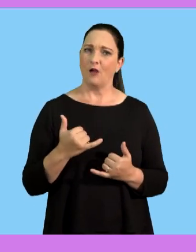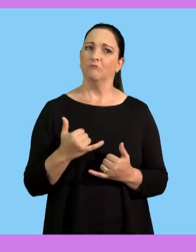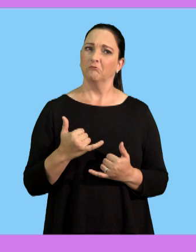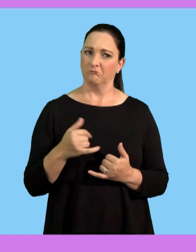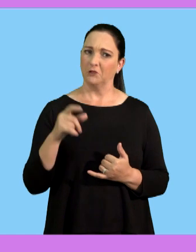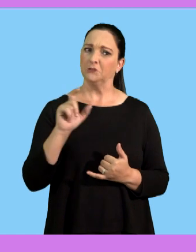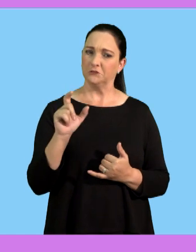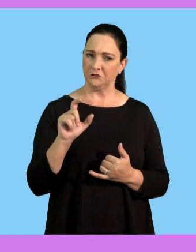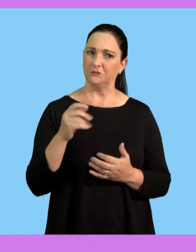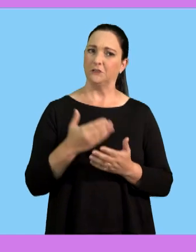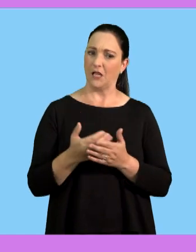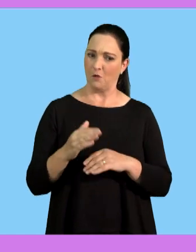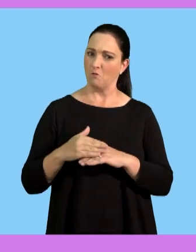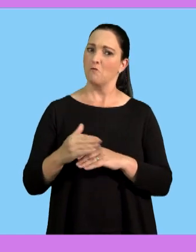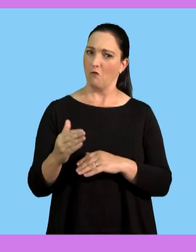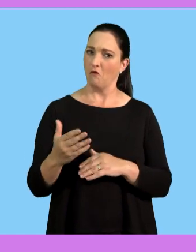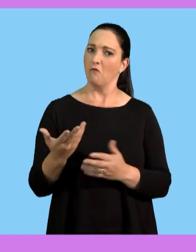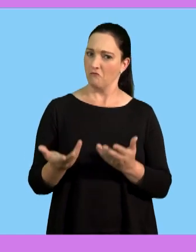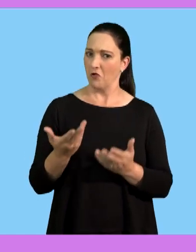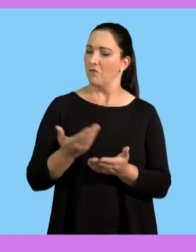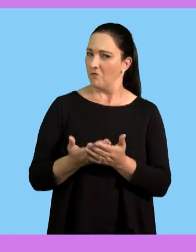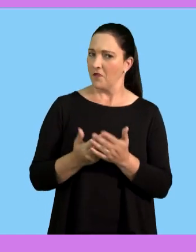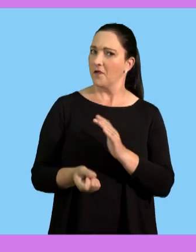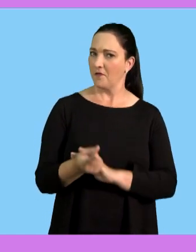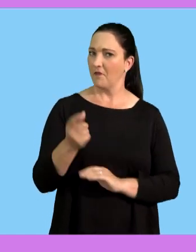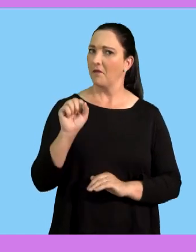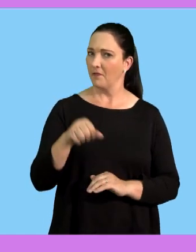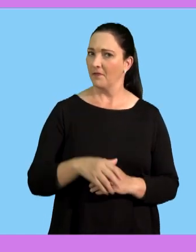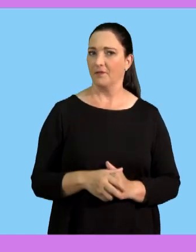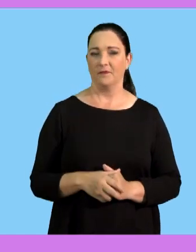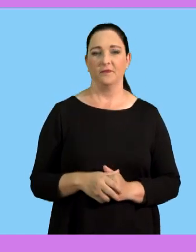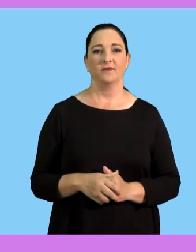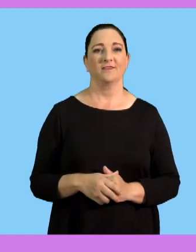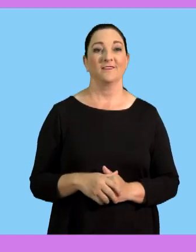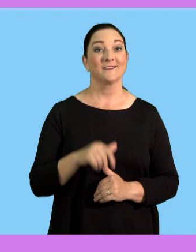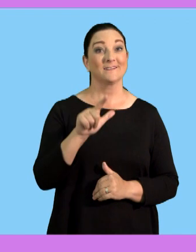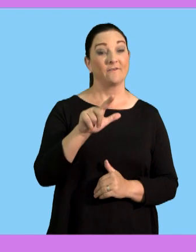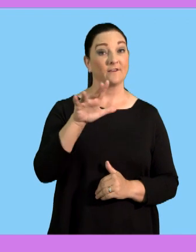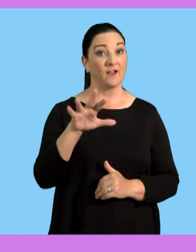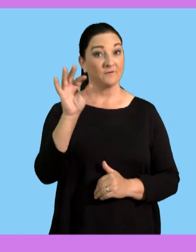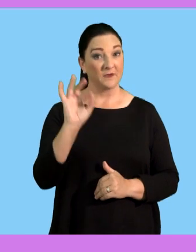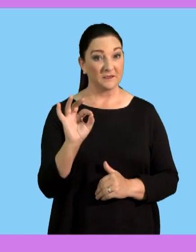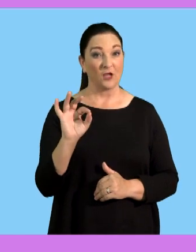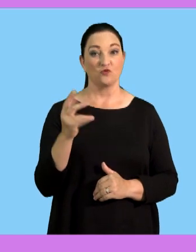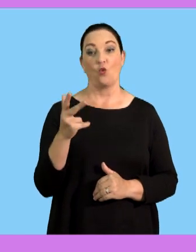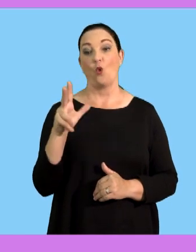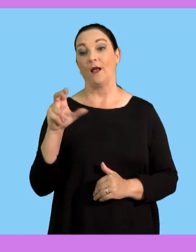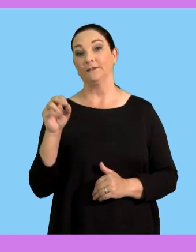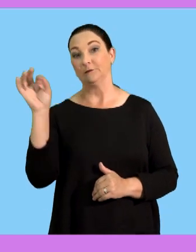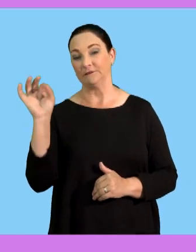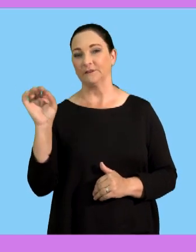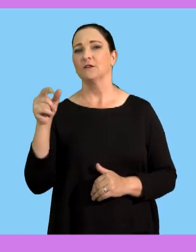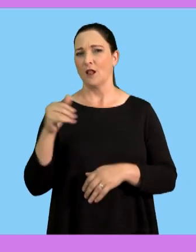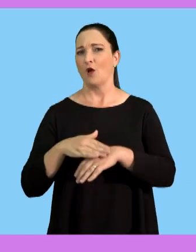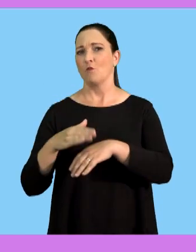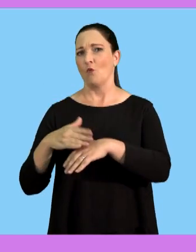your chances of something to happen becomes more likely, right? So 75%, 80% upwards,